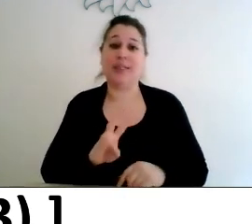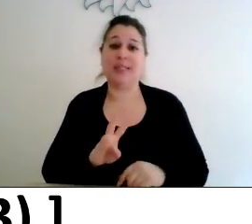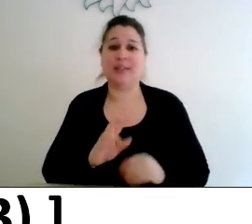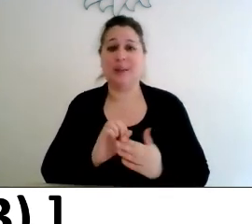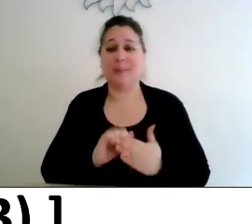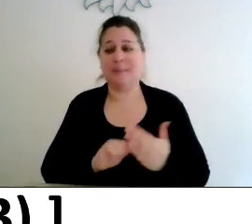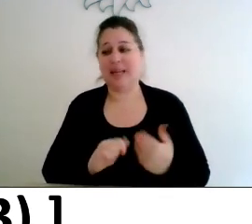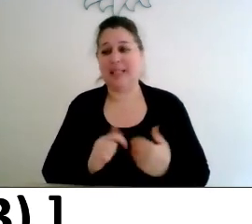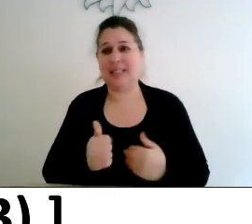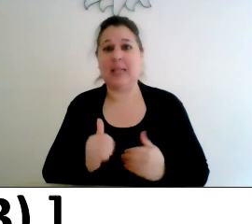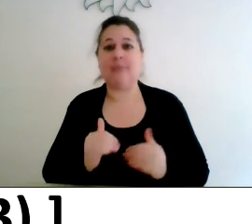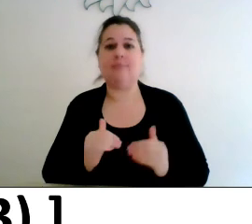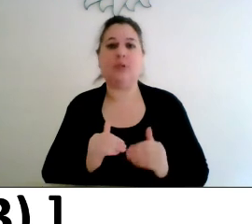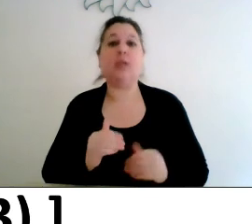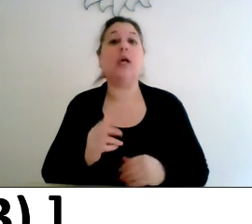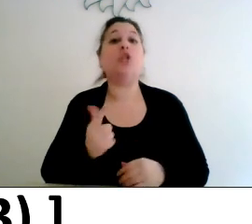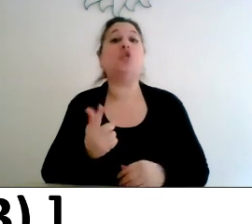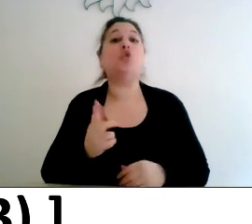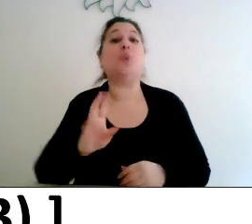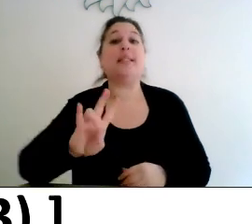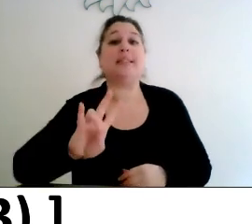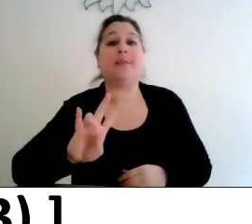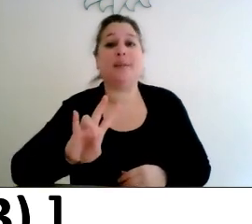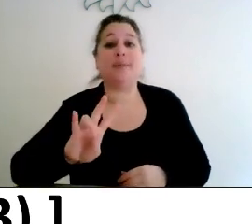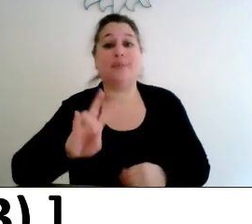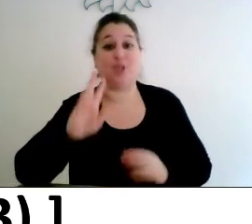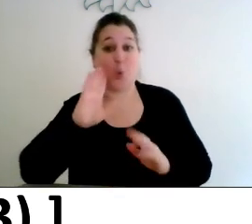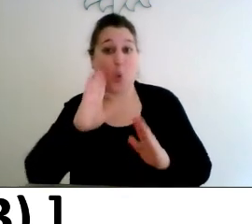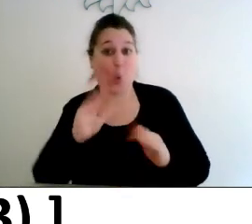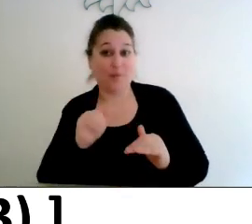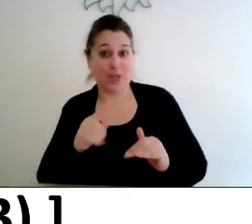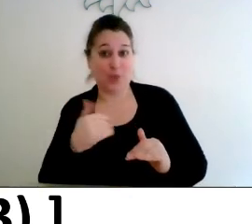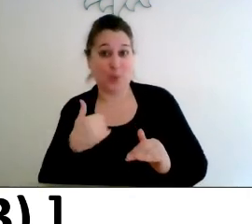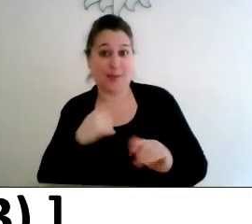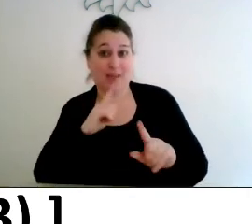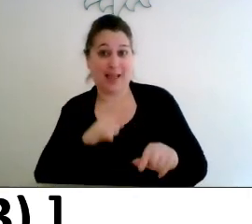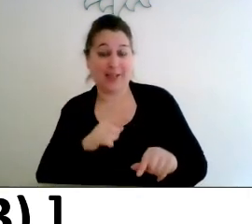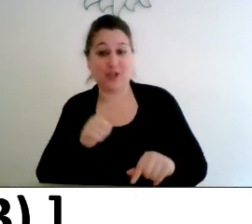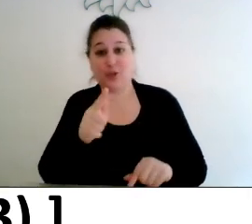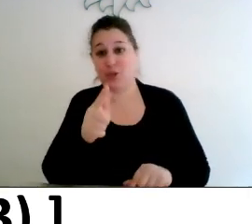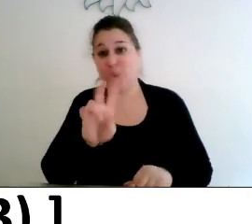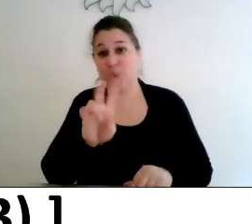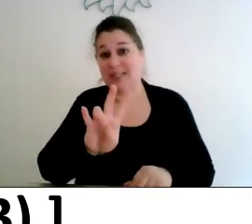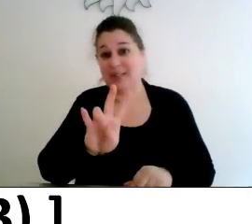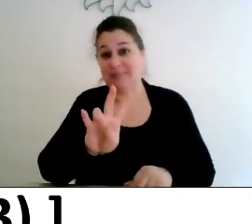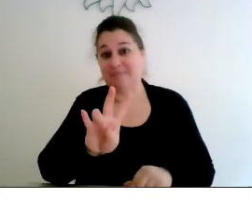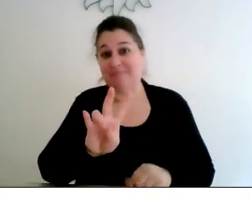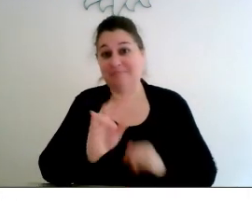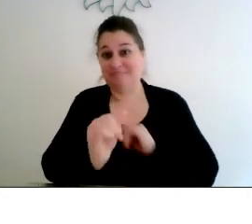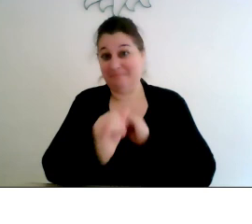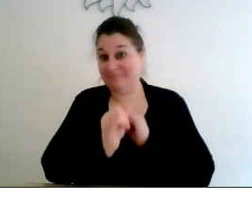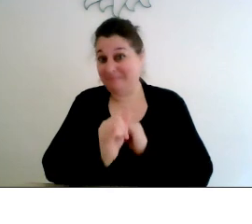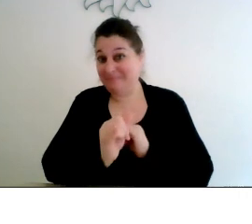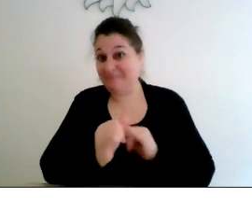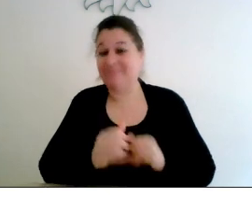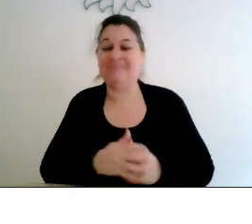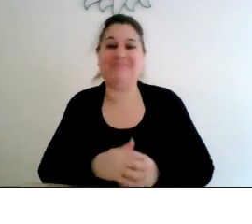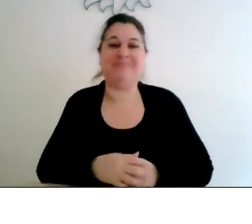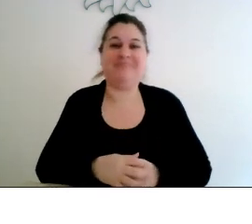So hopefully you got 27. Okay. All right.